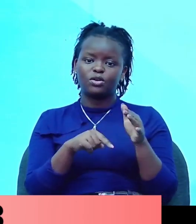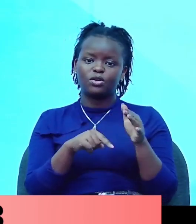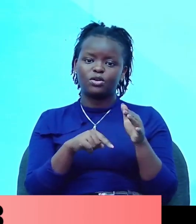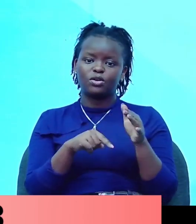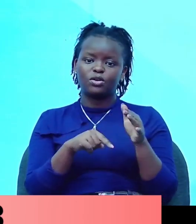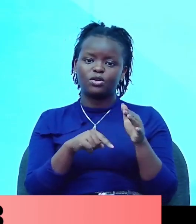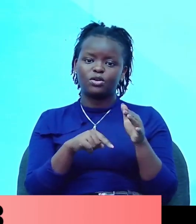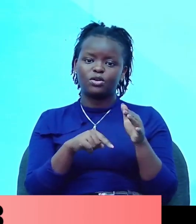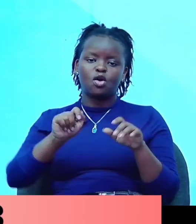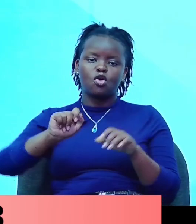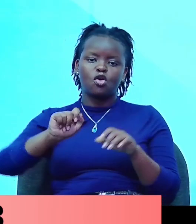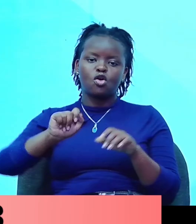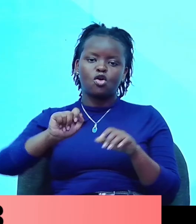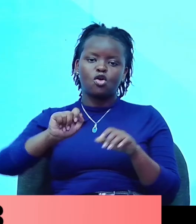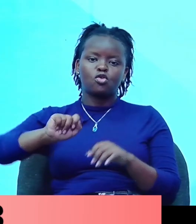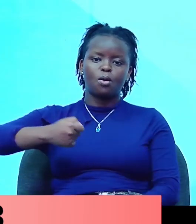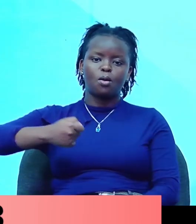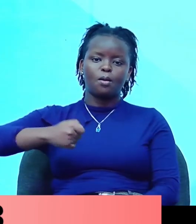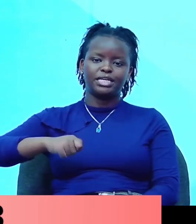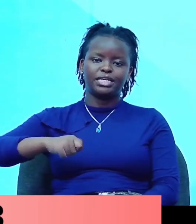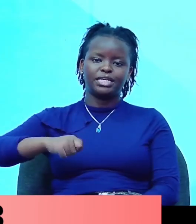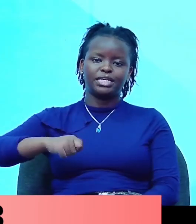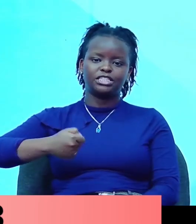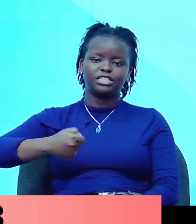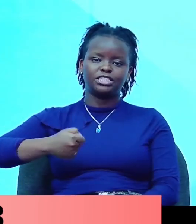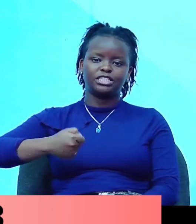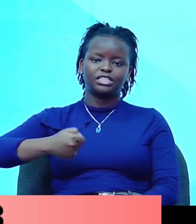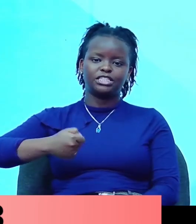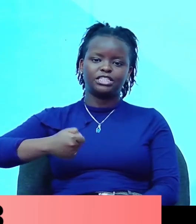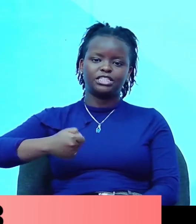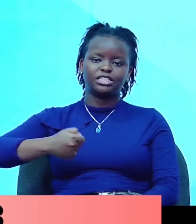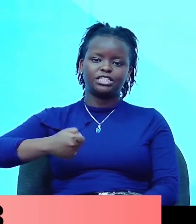But then we thought,